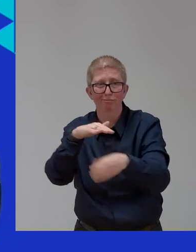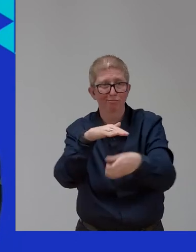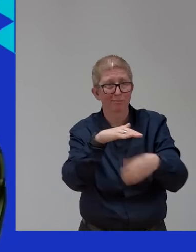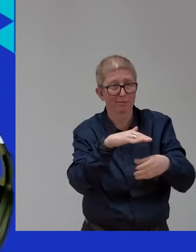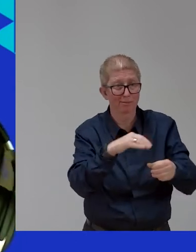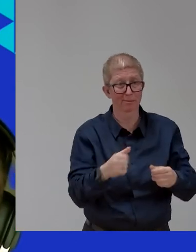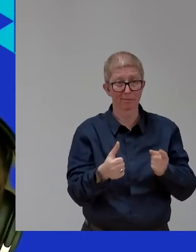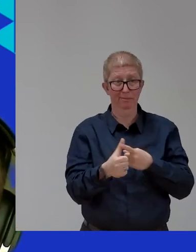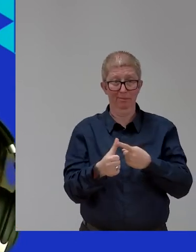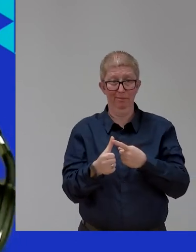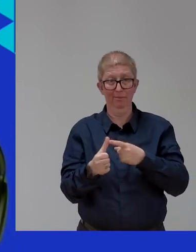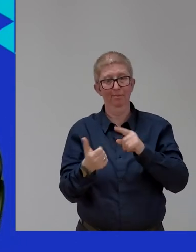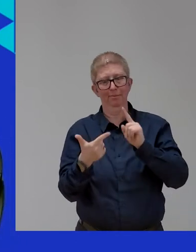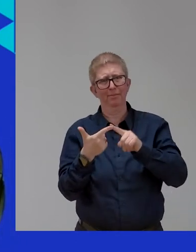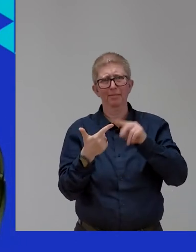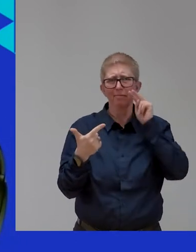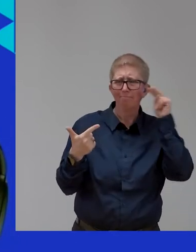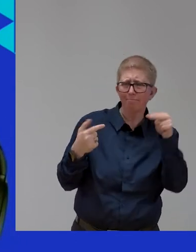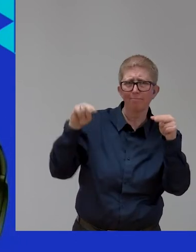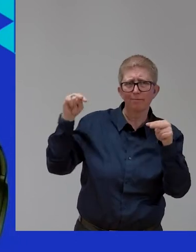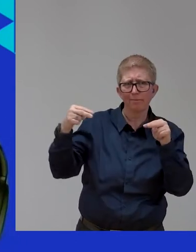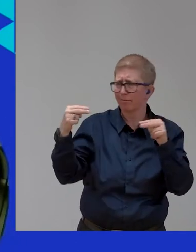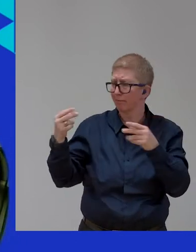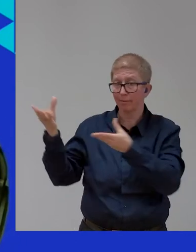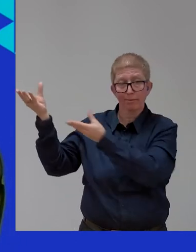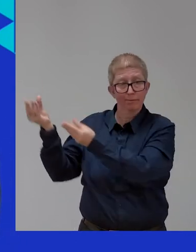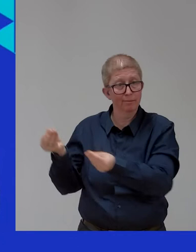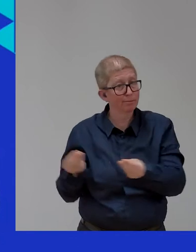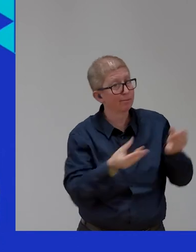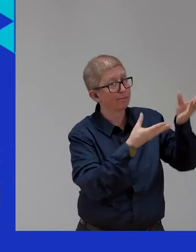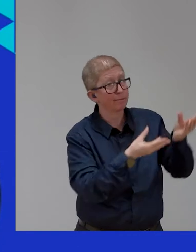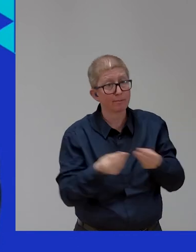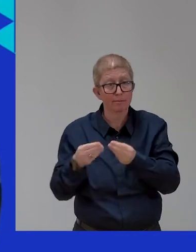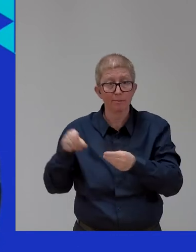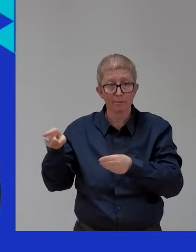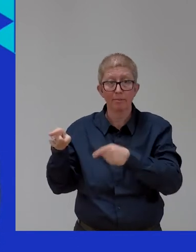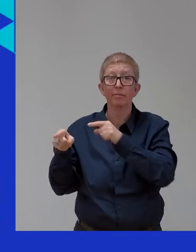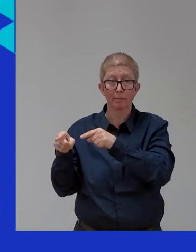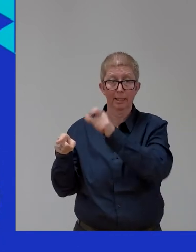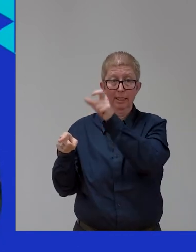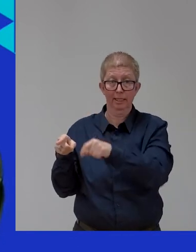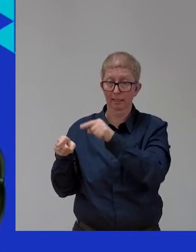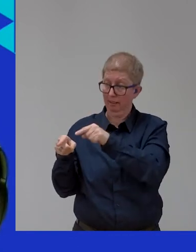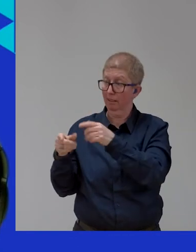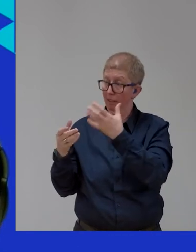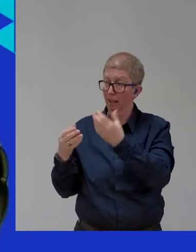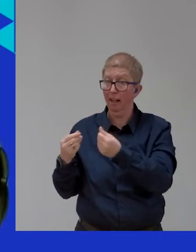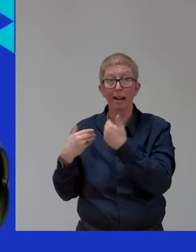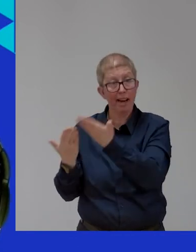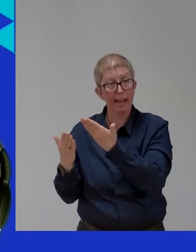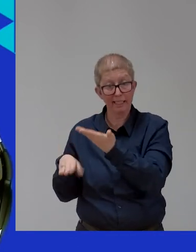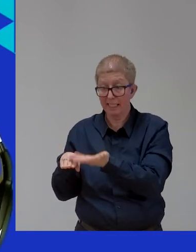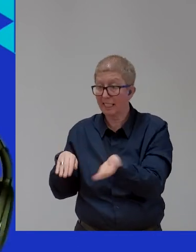time, looking at the supply side, will people with disabilities get the right skills that are needed in the modern labor and open labor market,